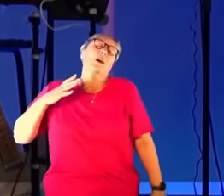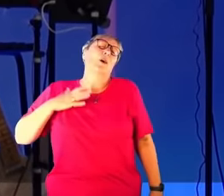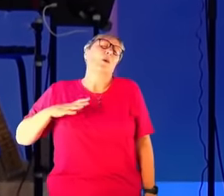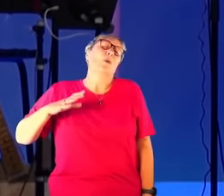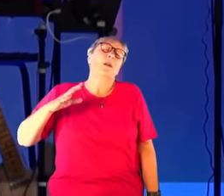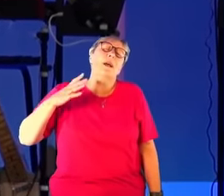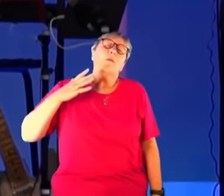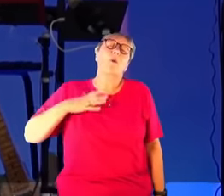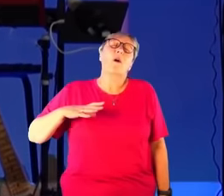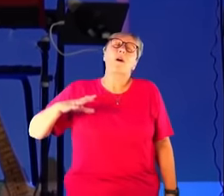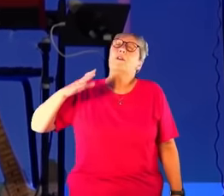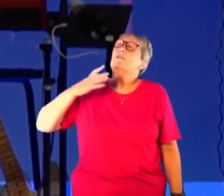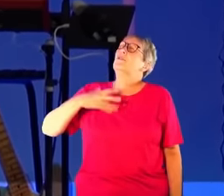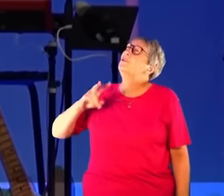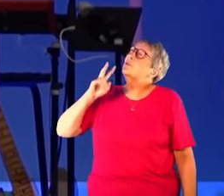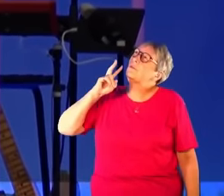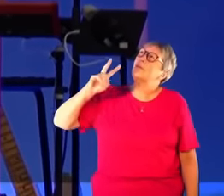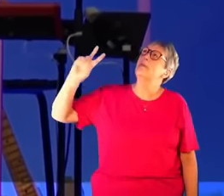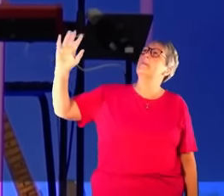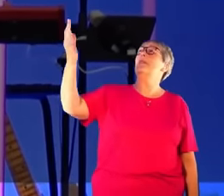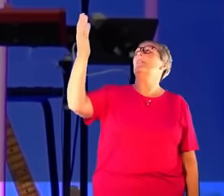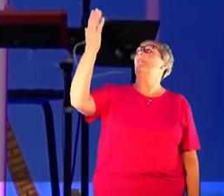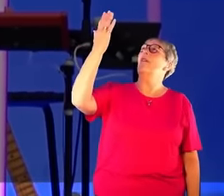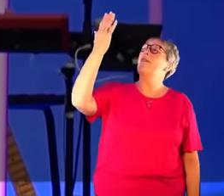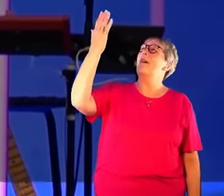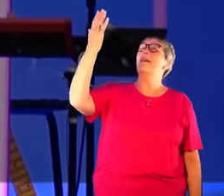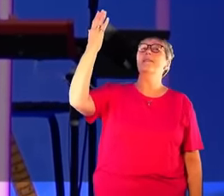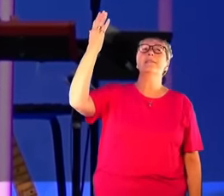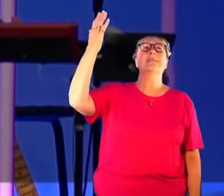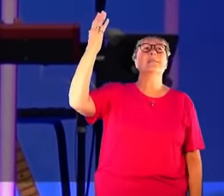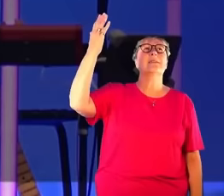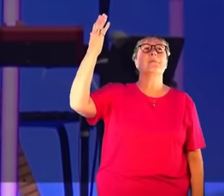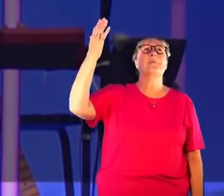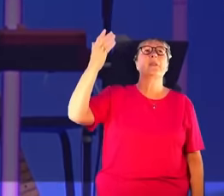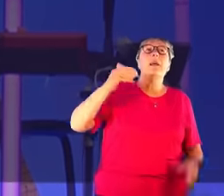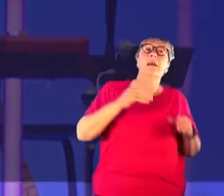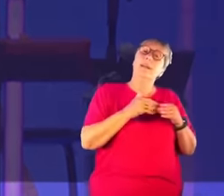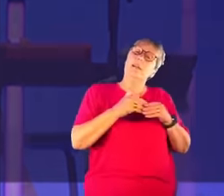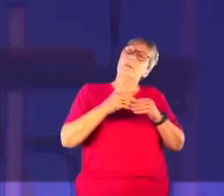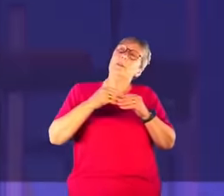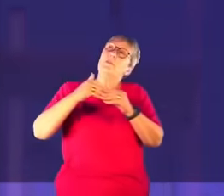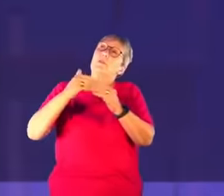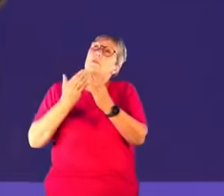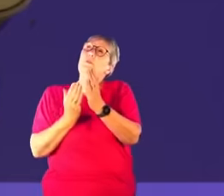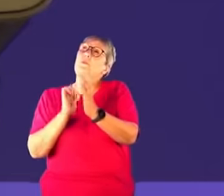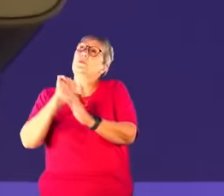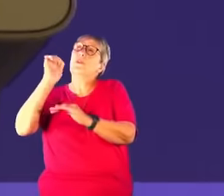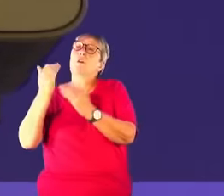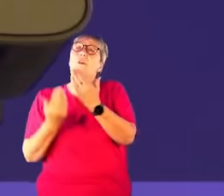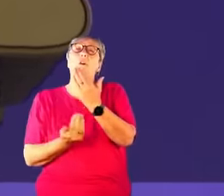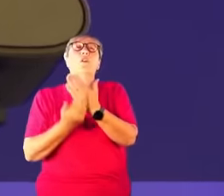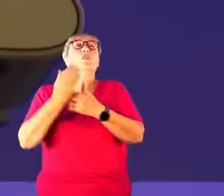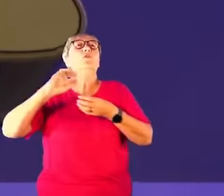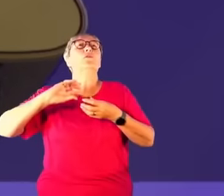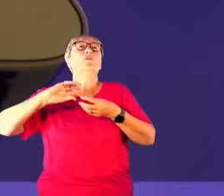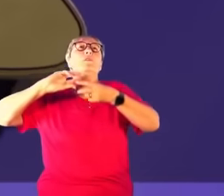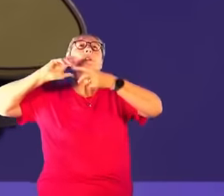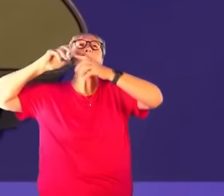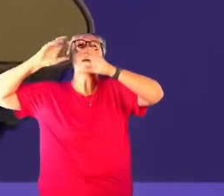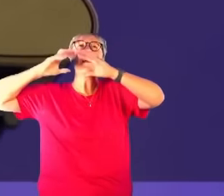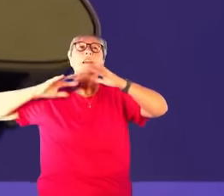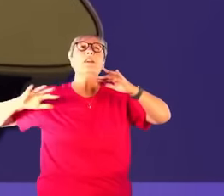everlasting, how I long to see your face. Lead me to your